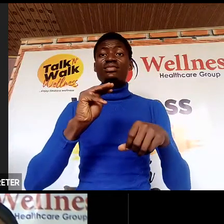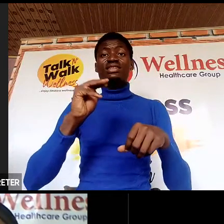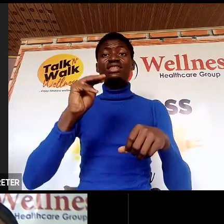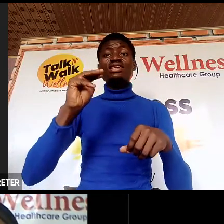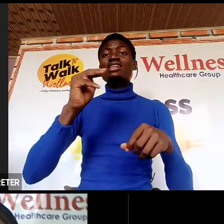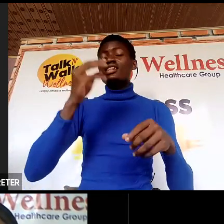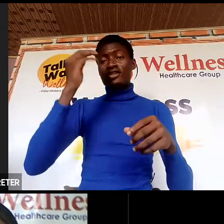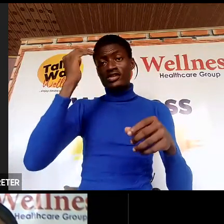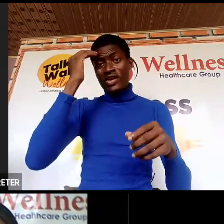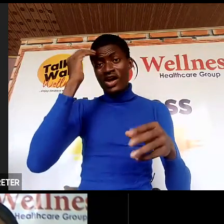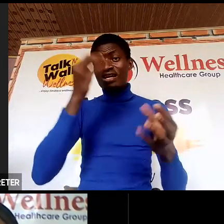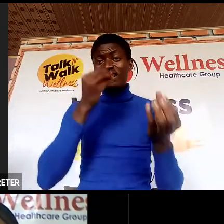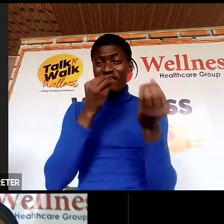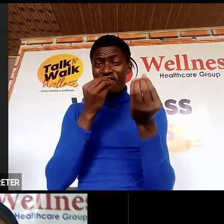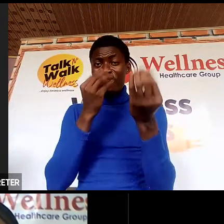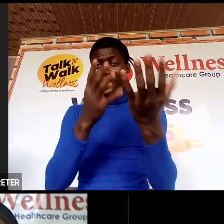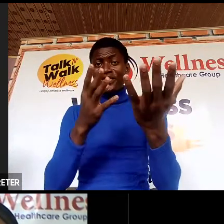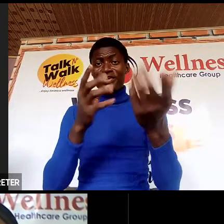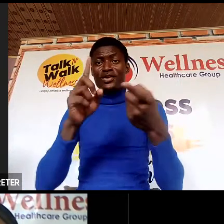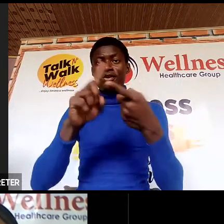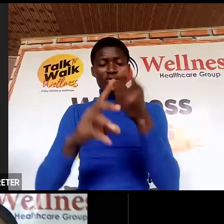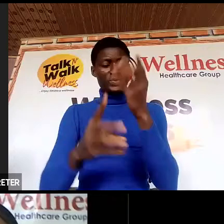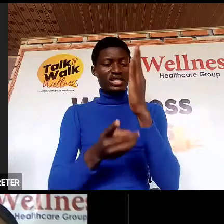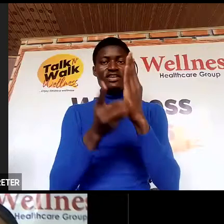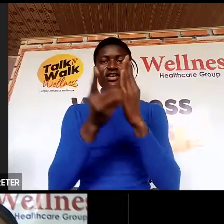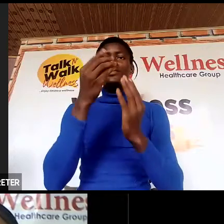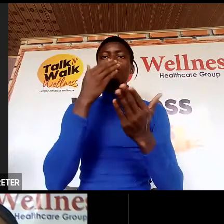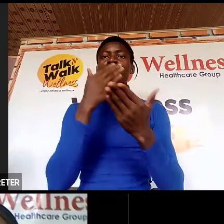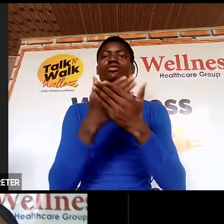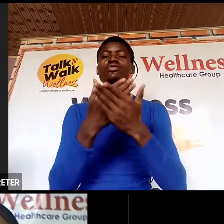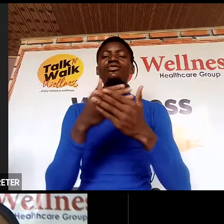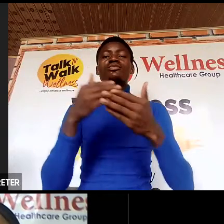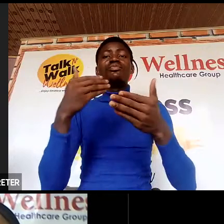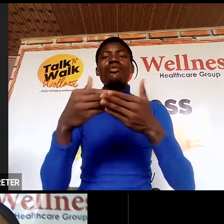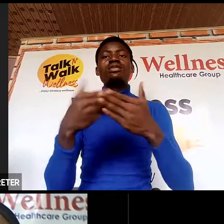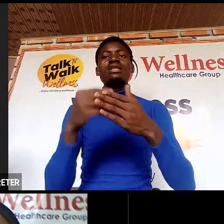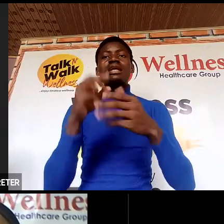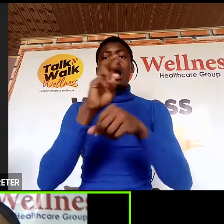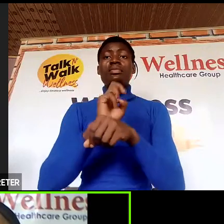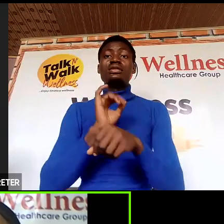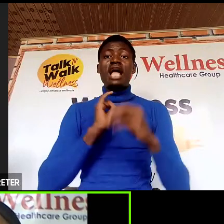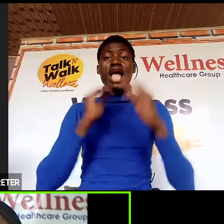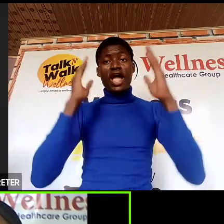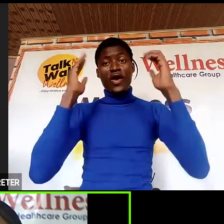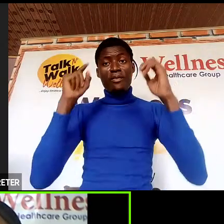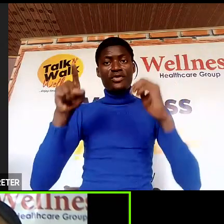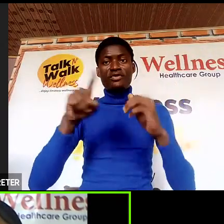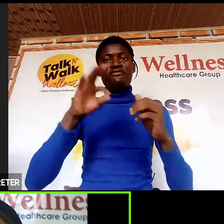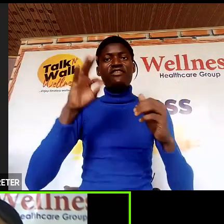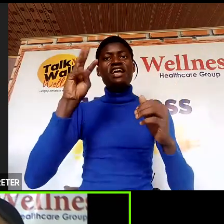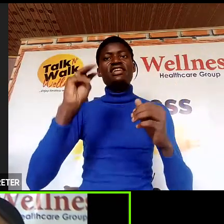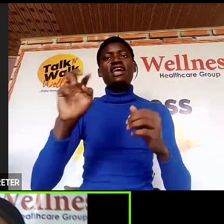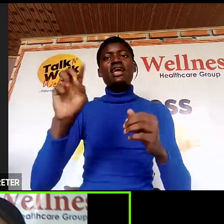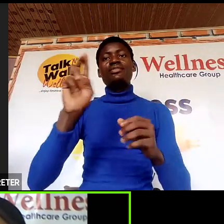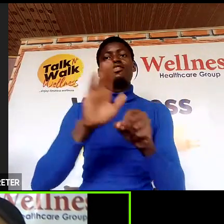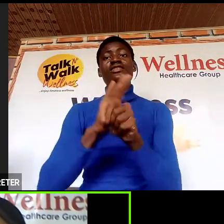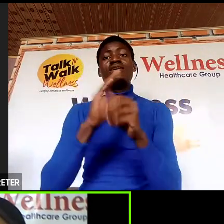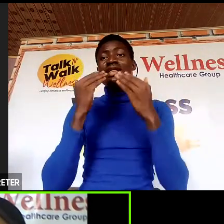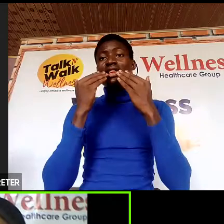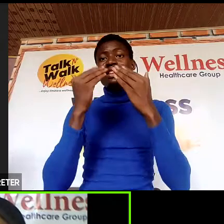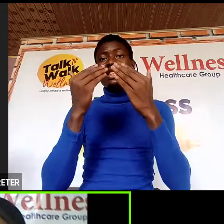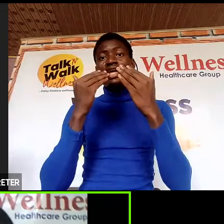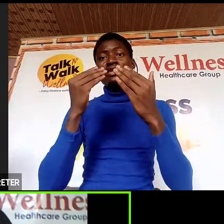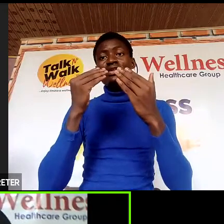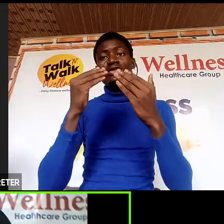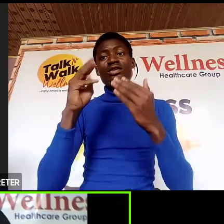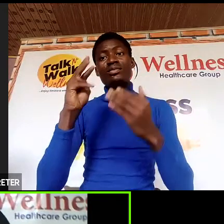and I hope you find them useful. Thank you, Mr. Olumide. You didn't. Somebody said that must we